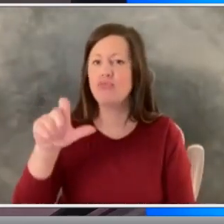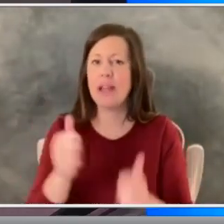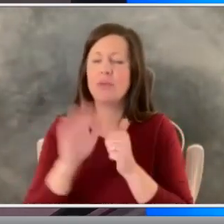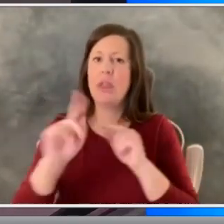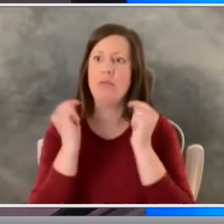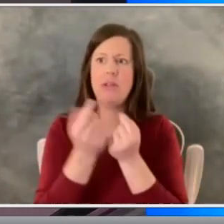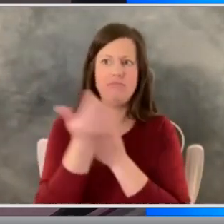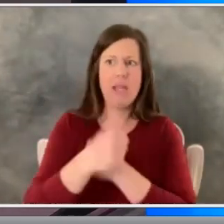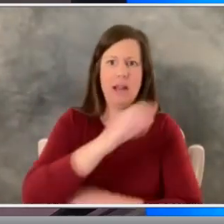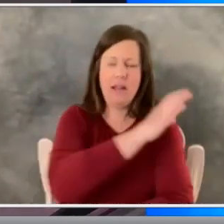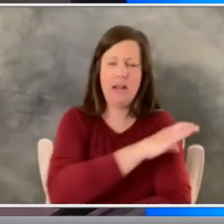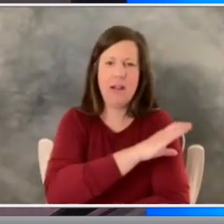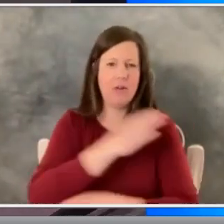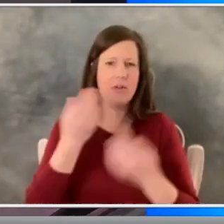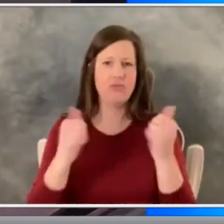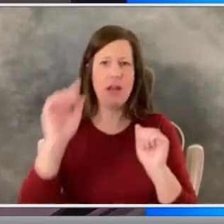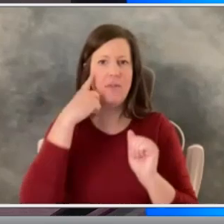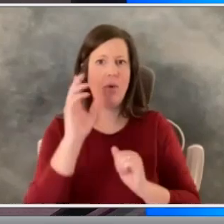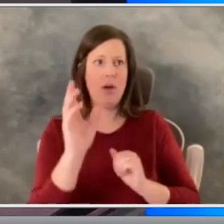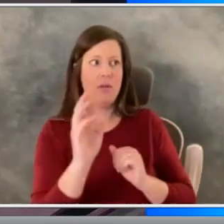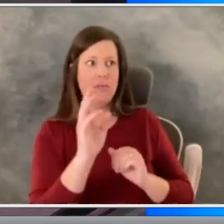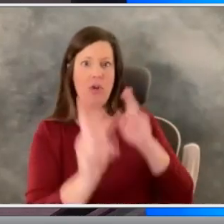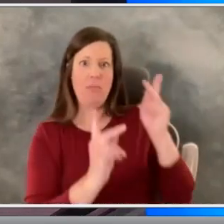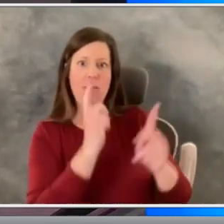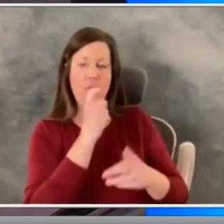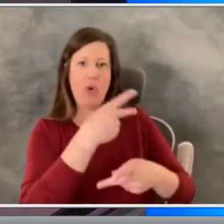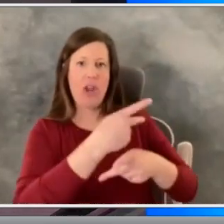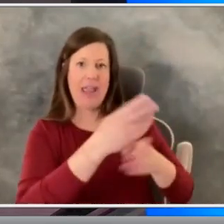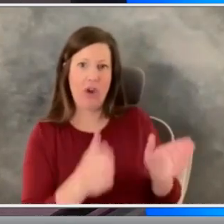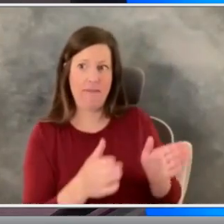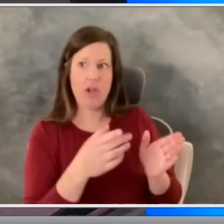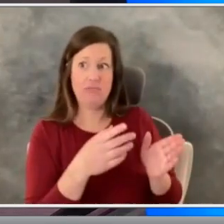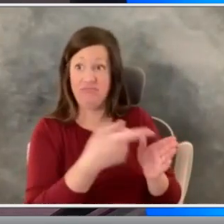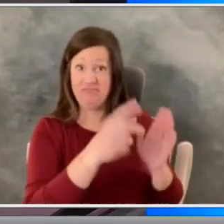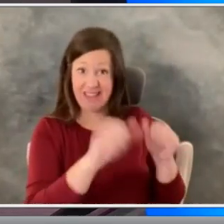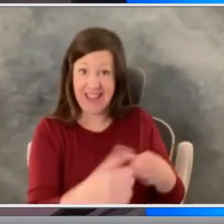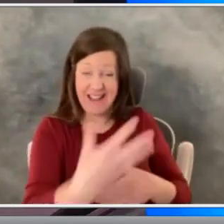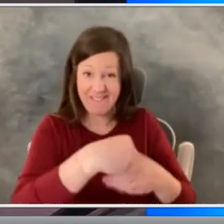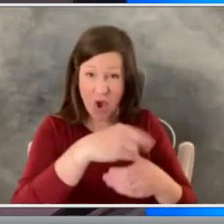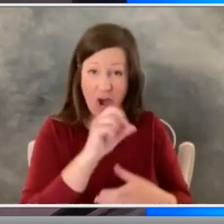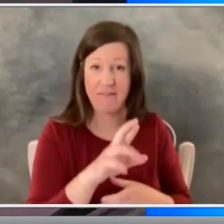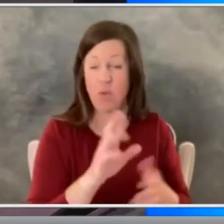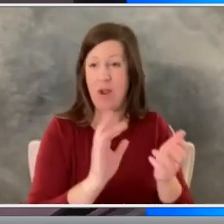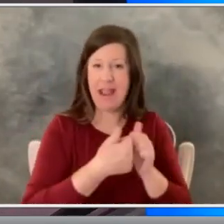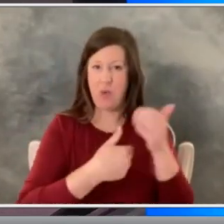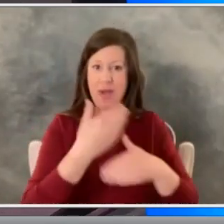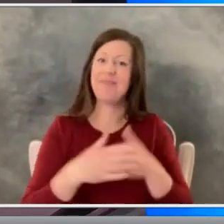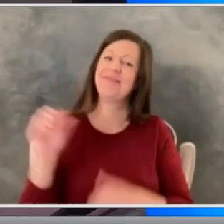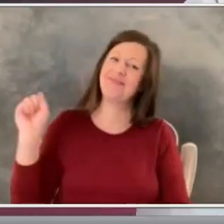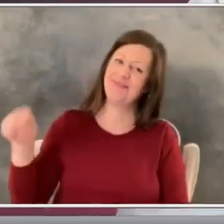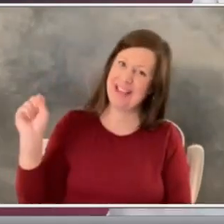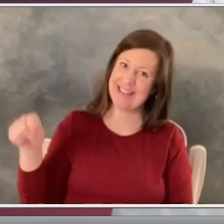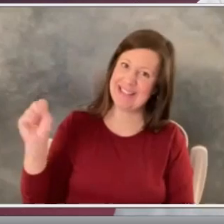for caregivers that people watching can get involved with, and how do they even get involved with a clinical trial? Yeah, the